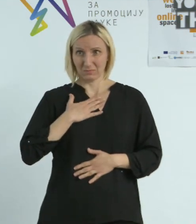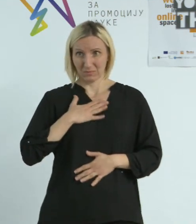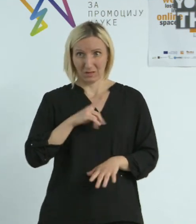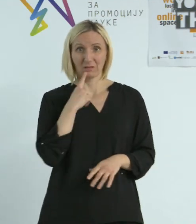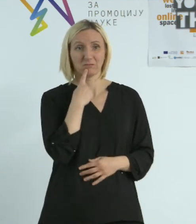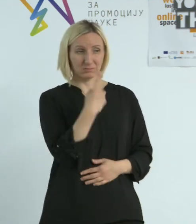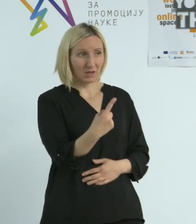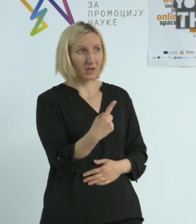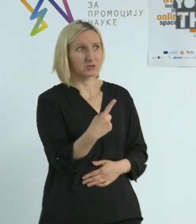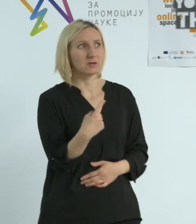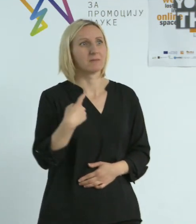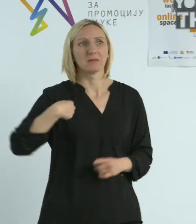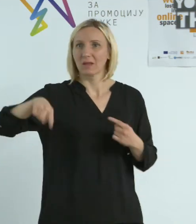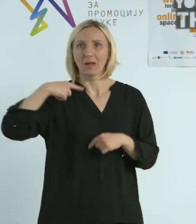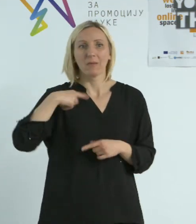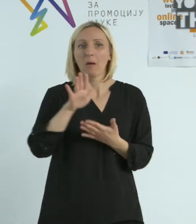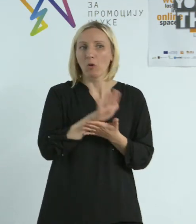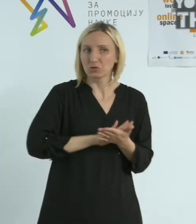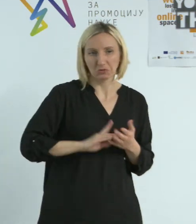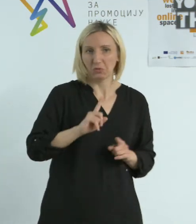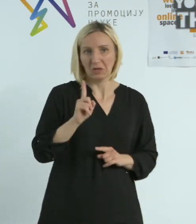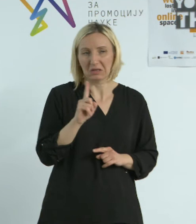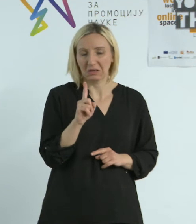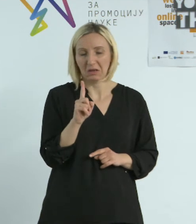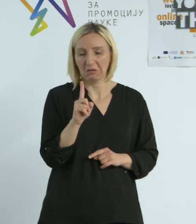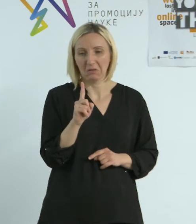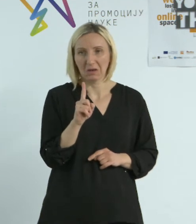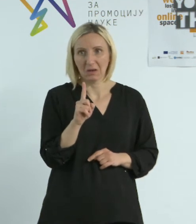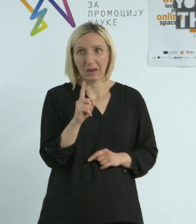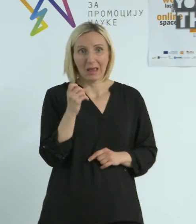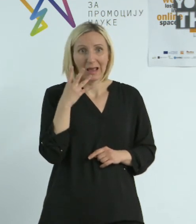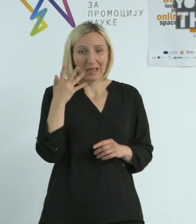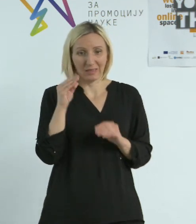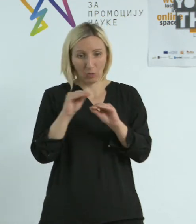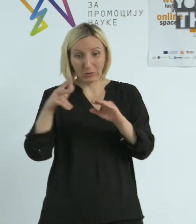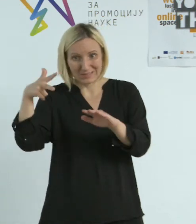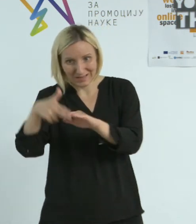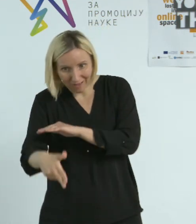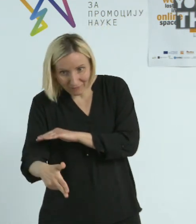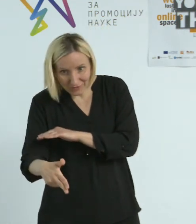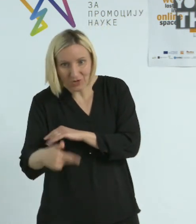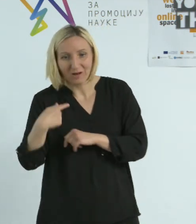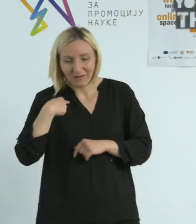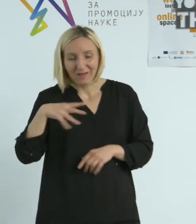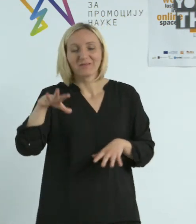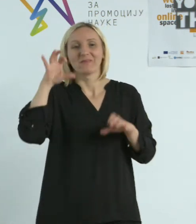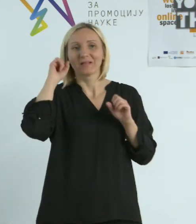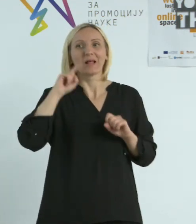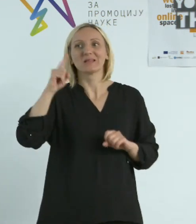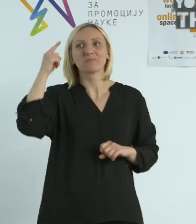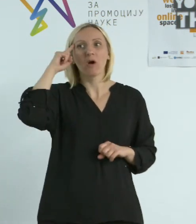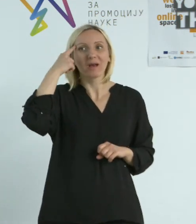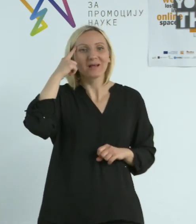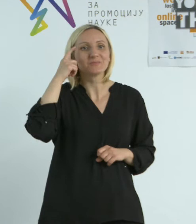out that we didn't think at the beginning of the process, but when the course was finished, I realized that we didn't think about the language